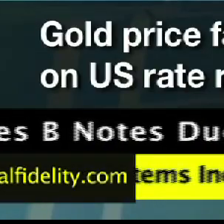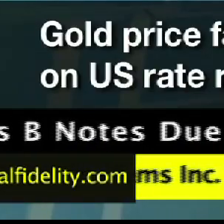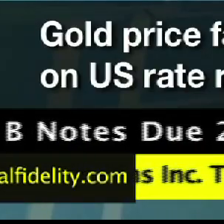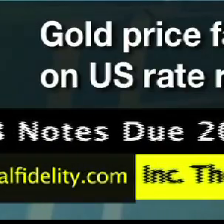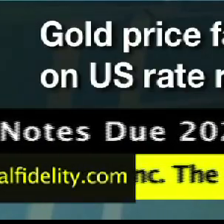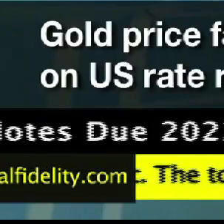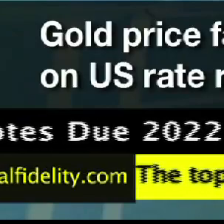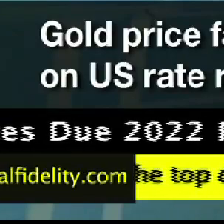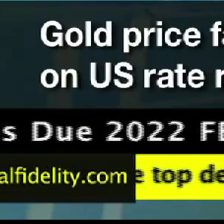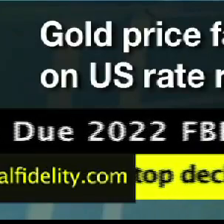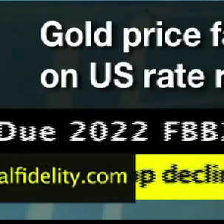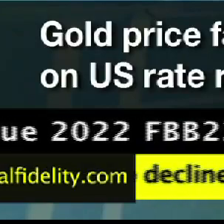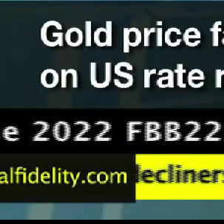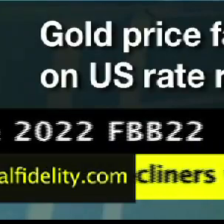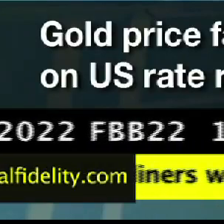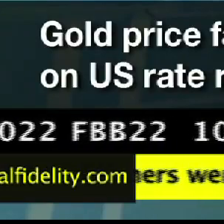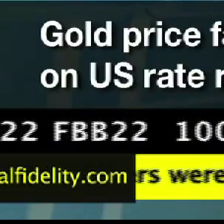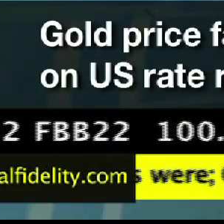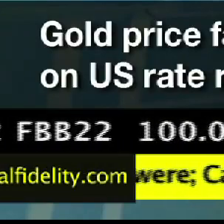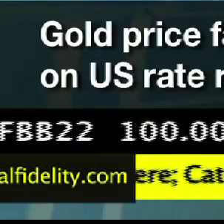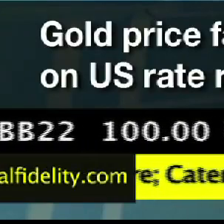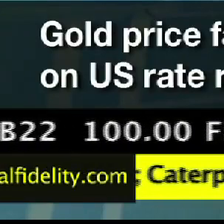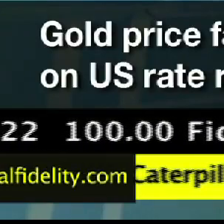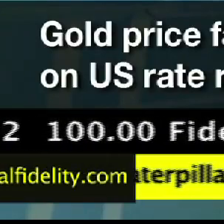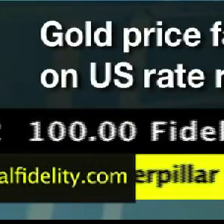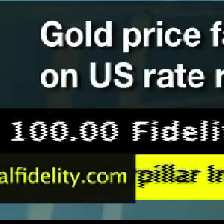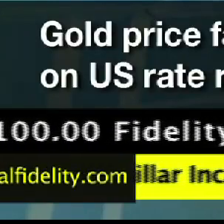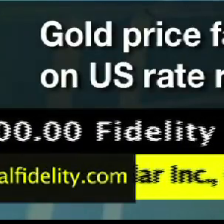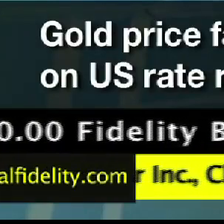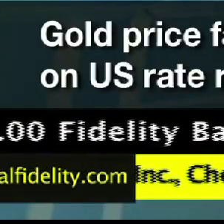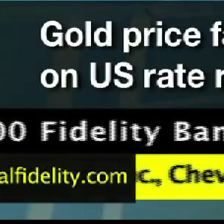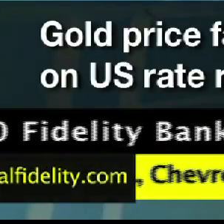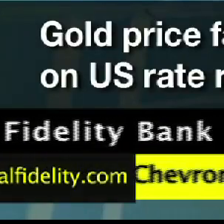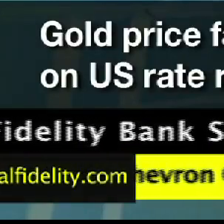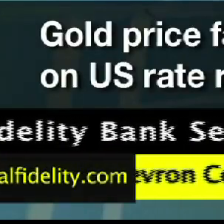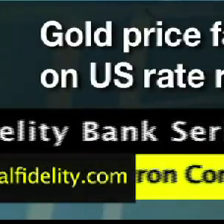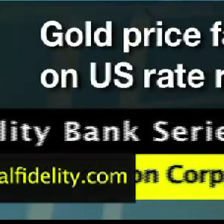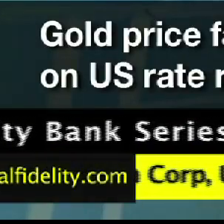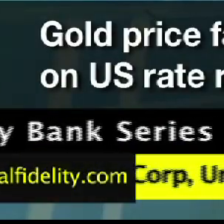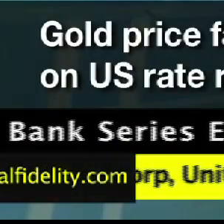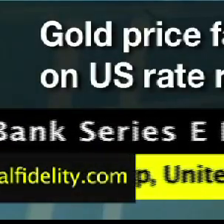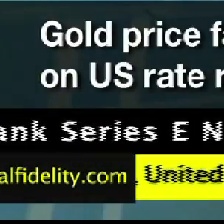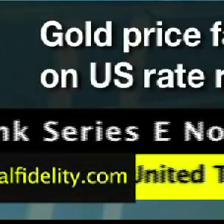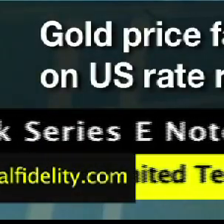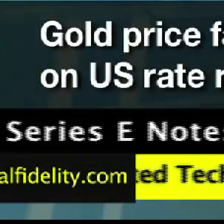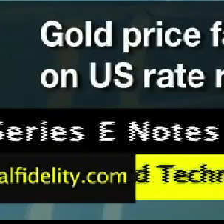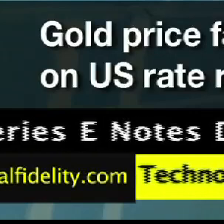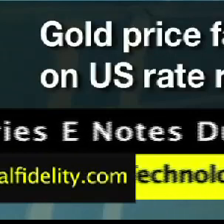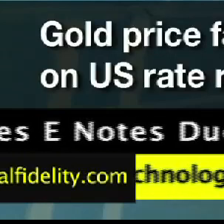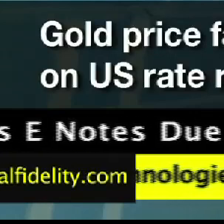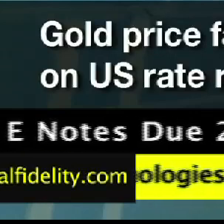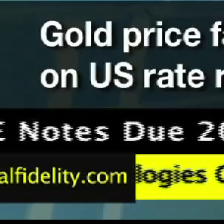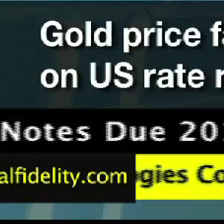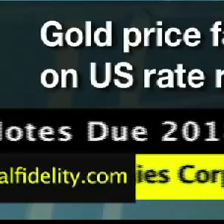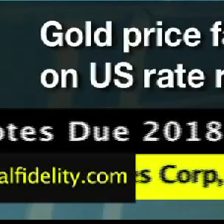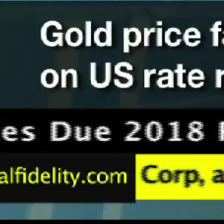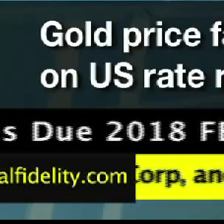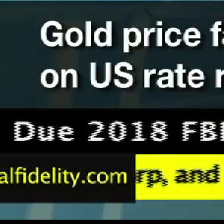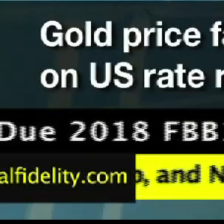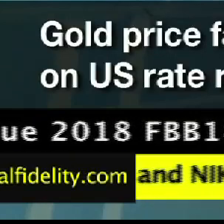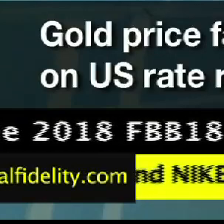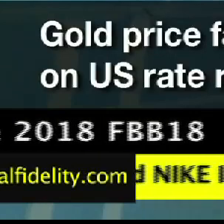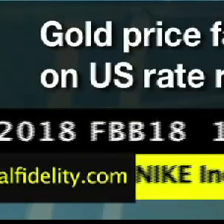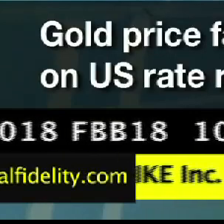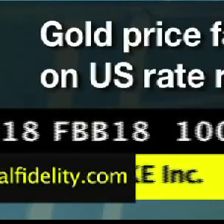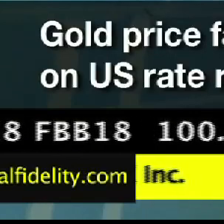of a stronger U.S. economy. Investors generally buy gold during times of uncertainty. The price of platinum also